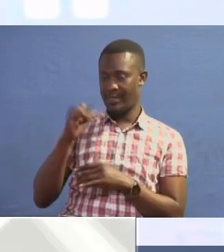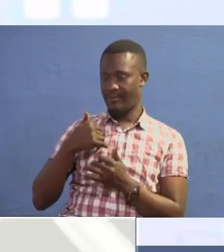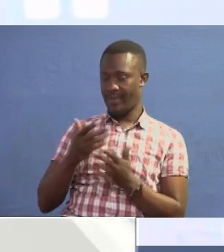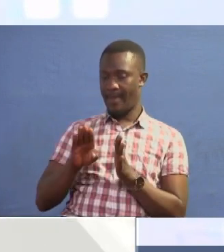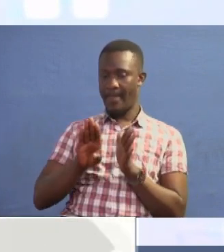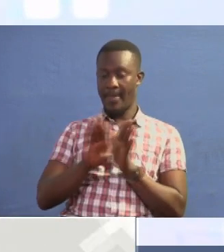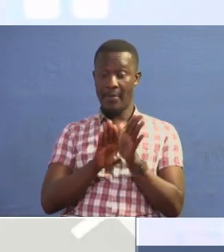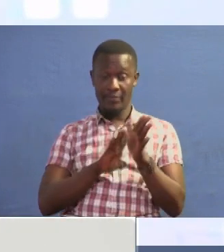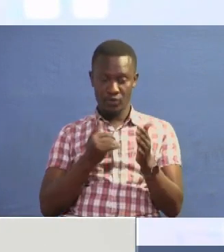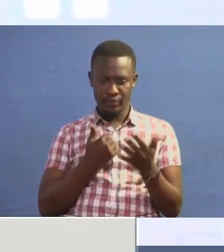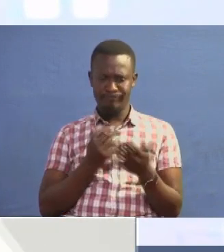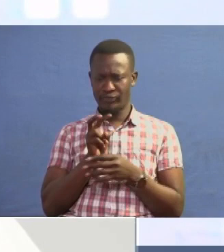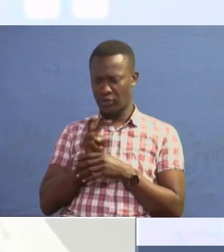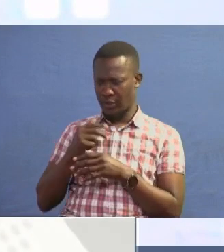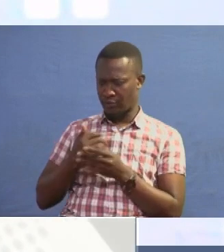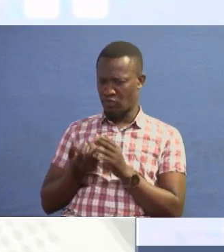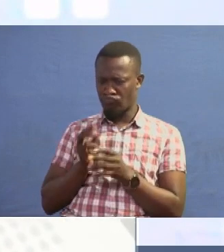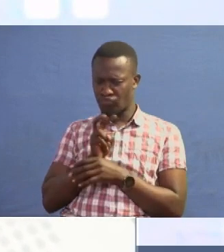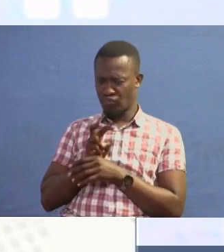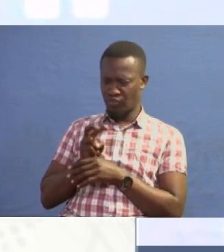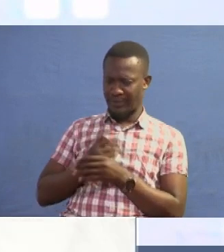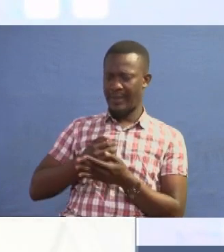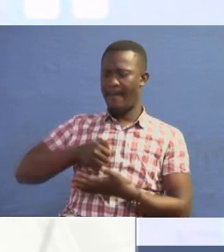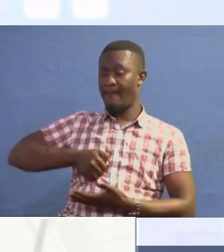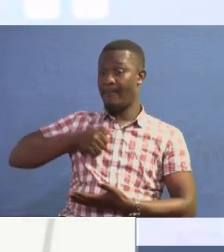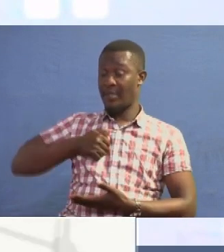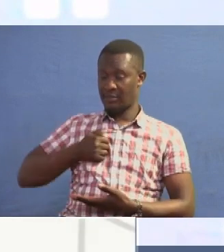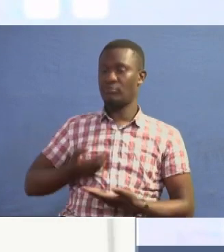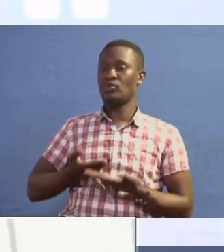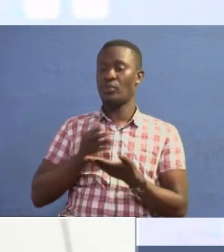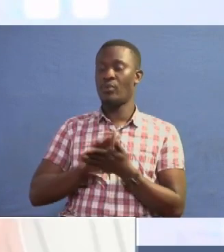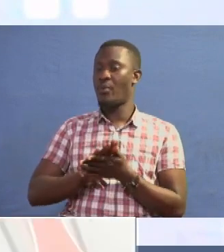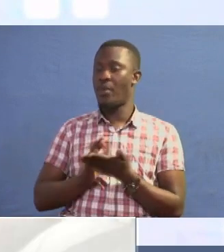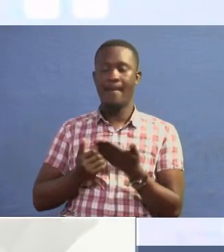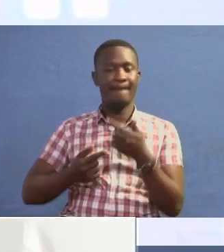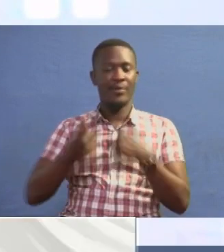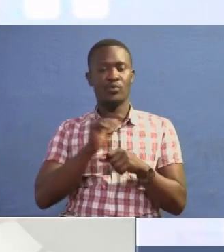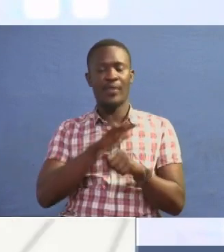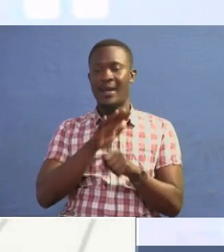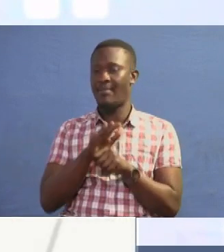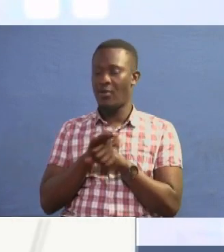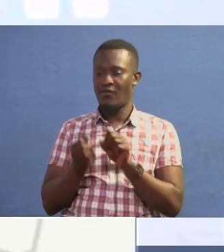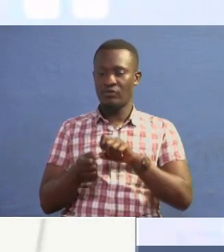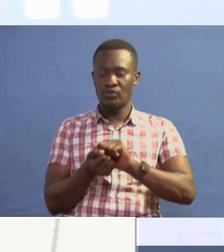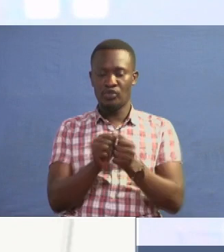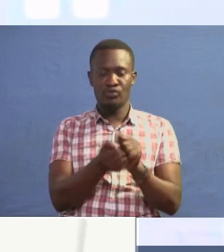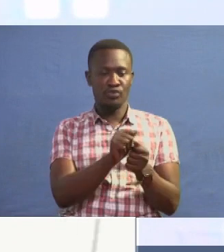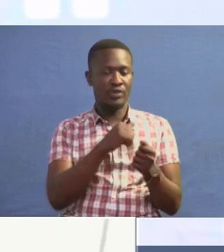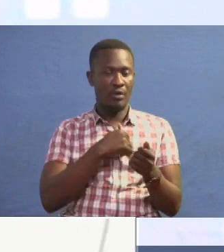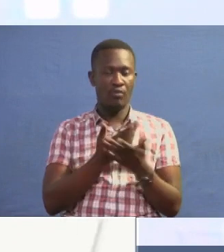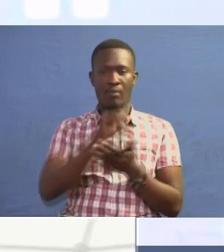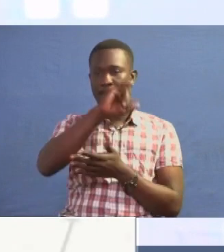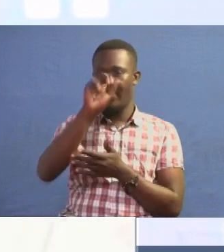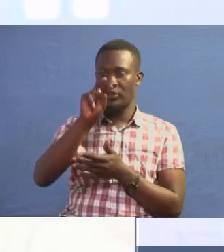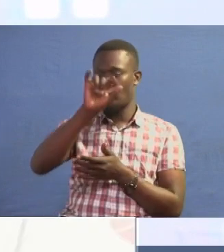seeks to revise budget allocations, was passed with a number of amendments by the National Assembly last week on Wednesday, July